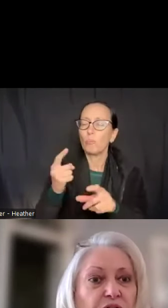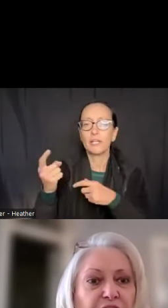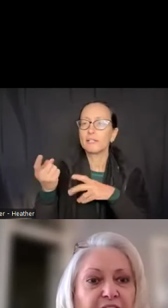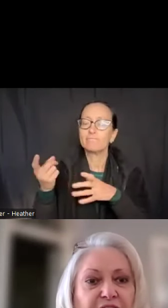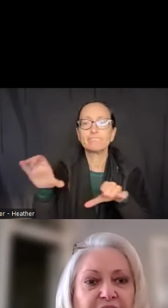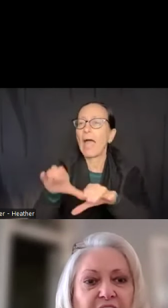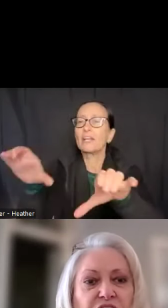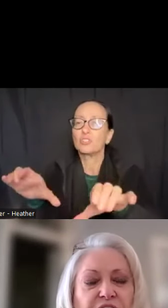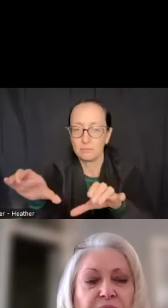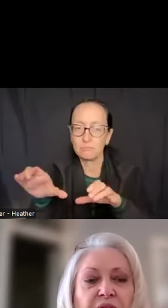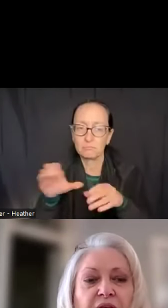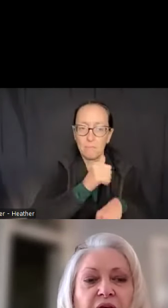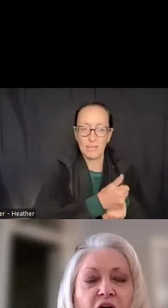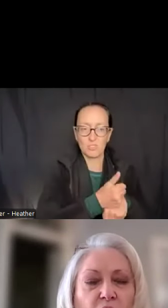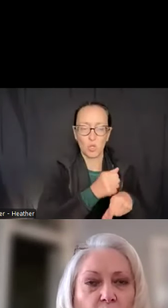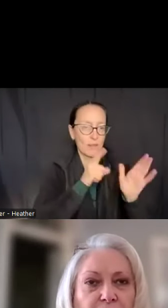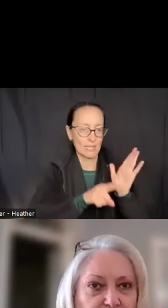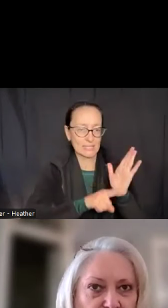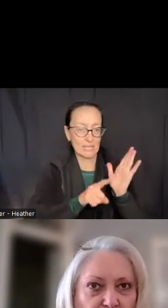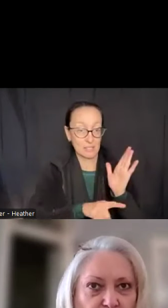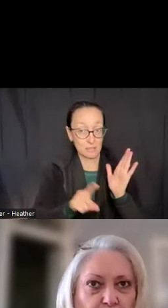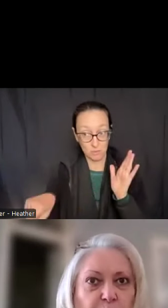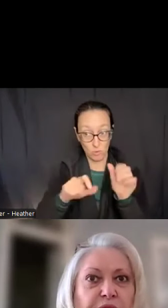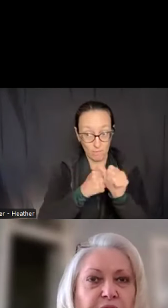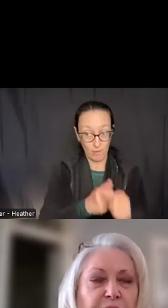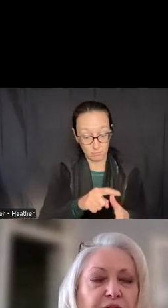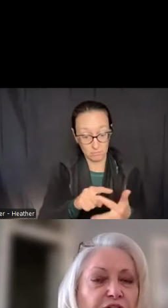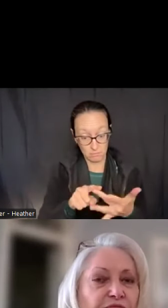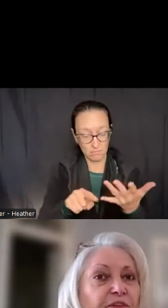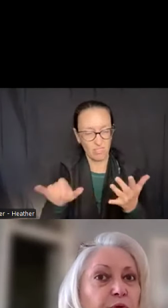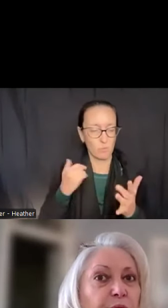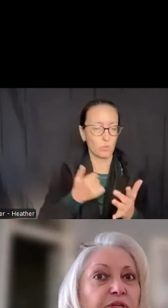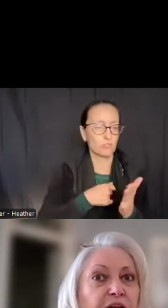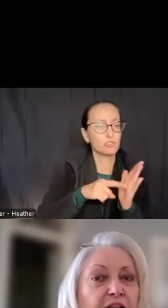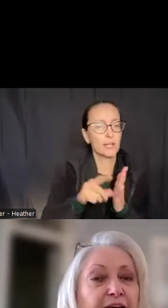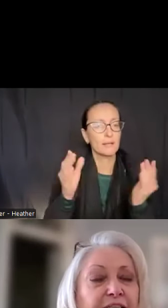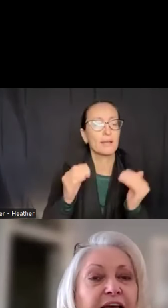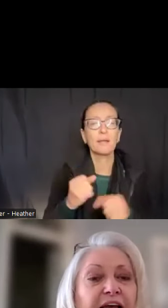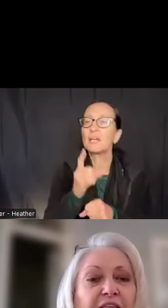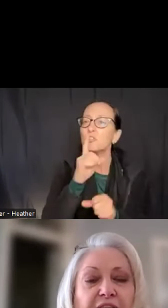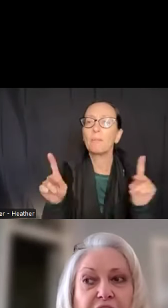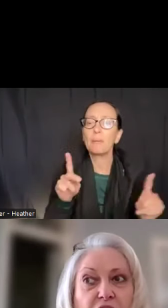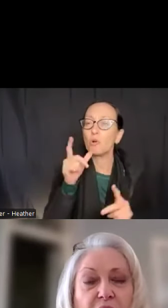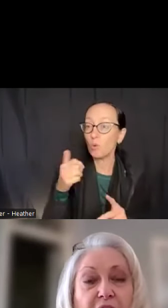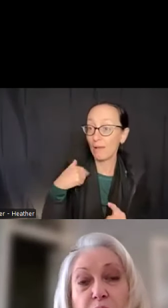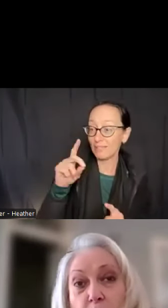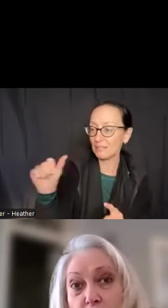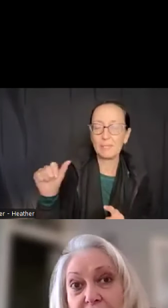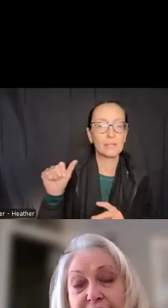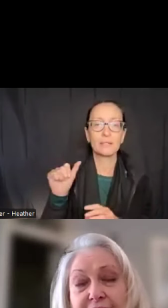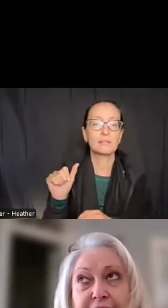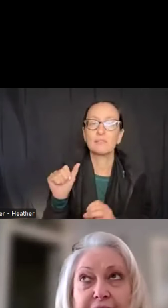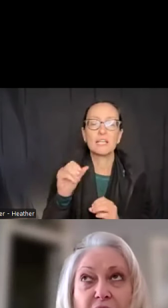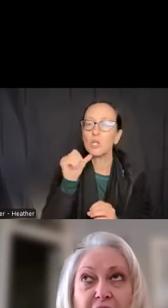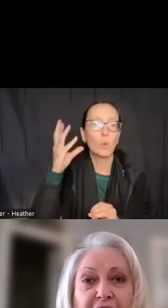a result of that investigation. Our goal is to make sure that people with disabilities are free from abuse and neglect, that they know how to